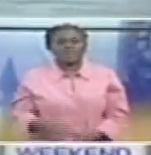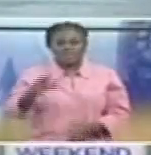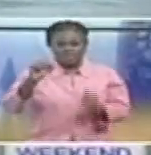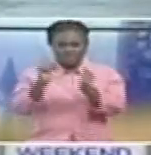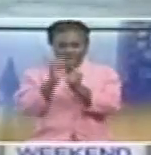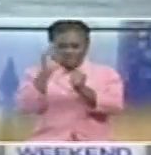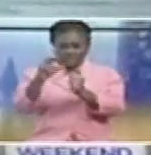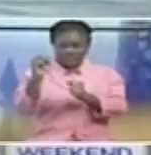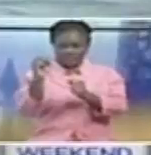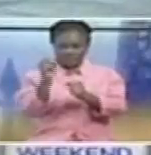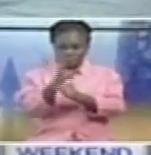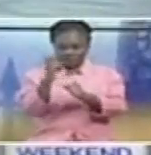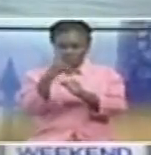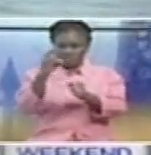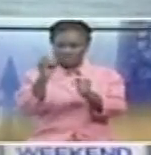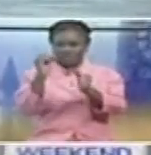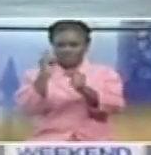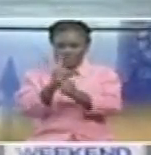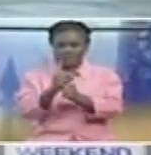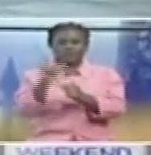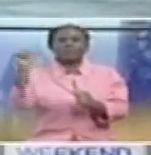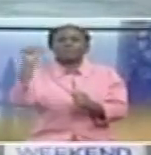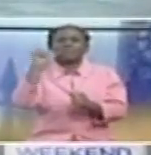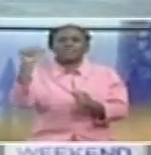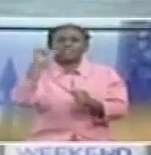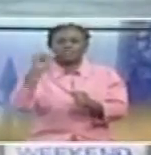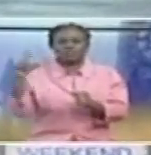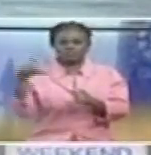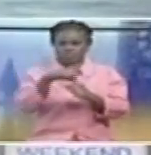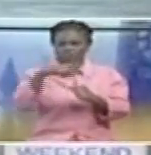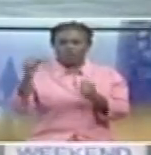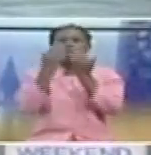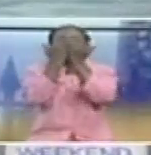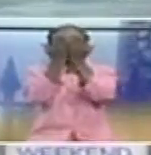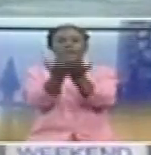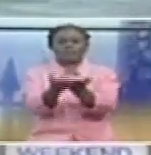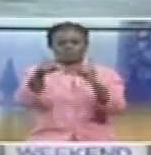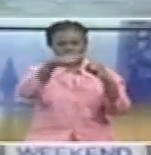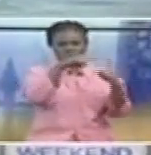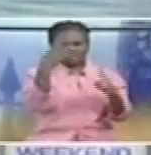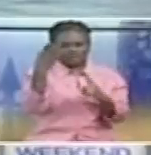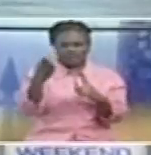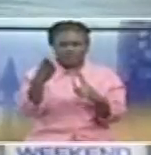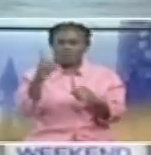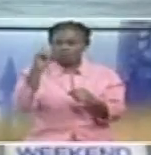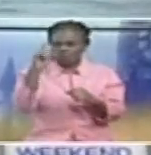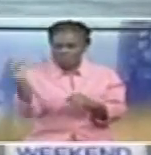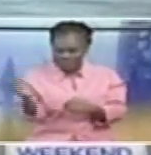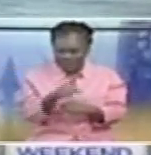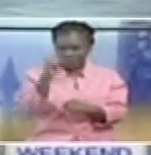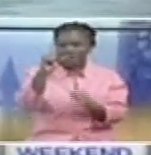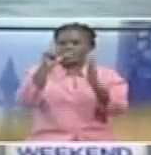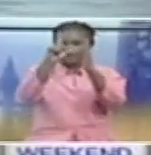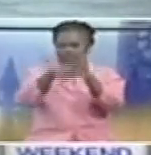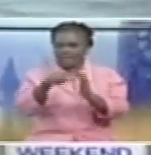On September 2011, a British national was abducted off the coast of Lamu and her husband killed. Exactly 1 month later,